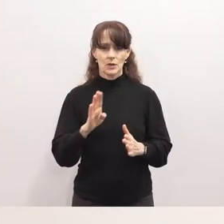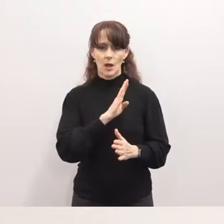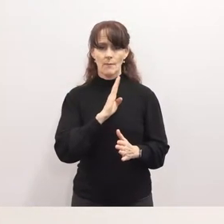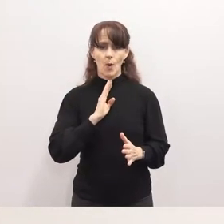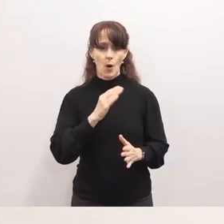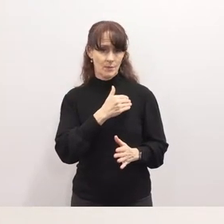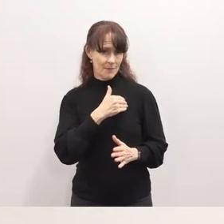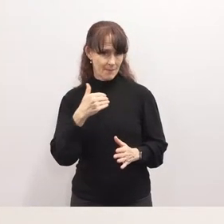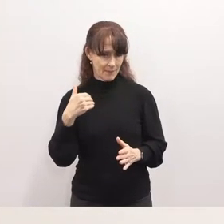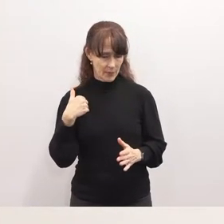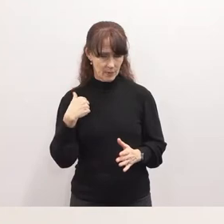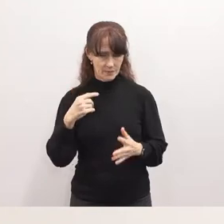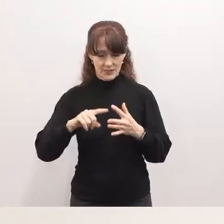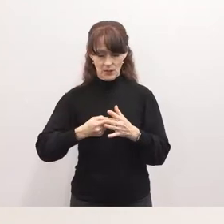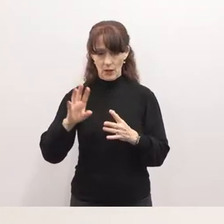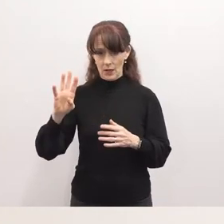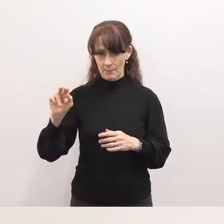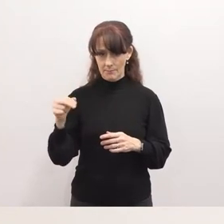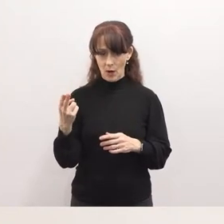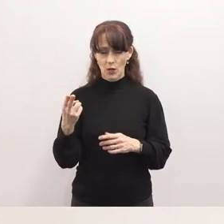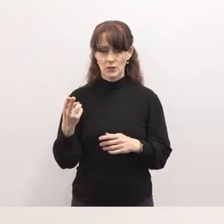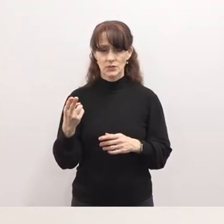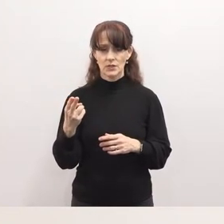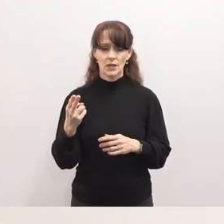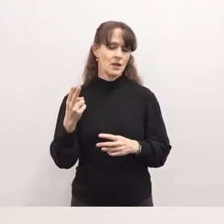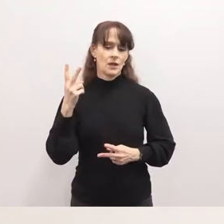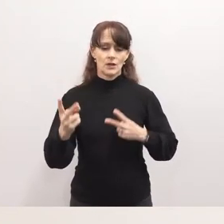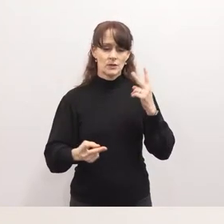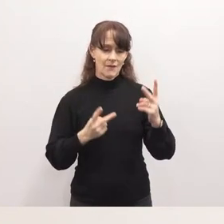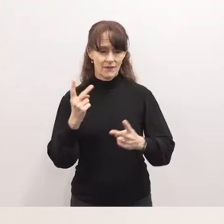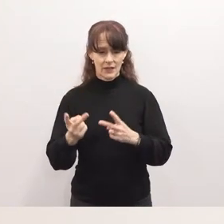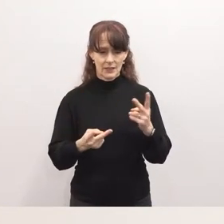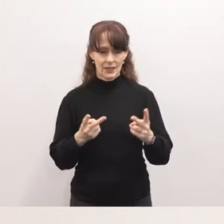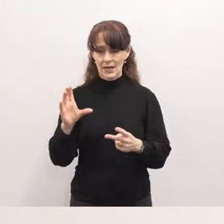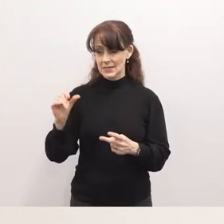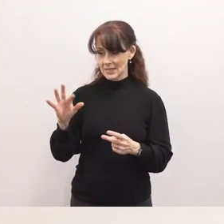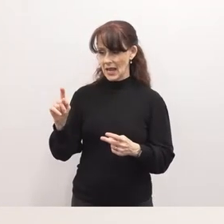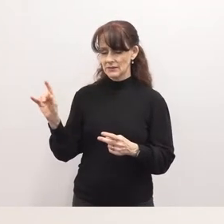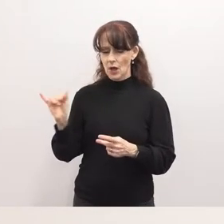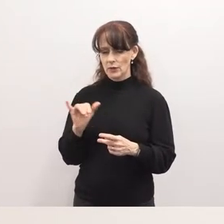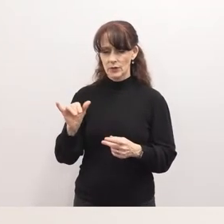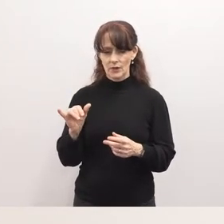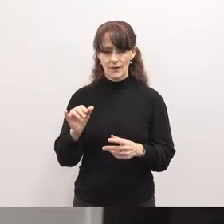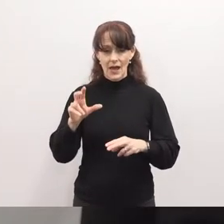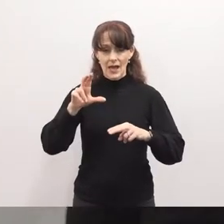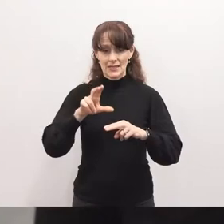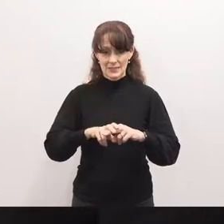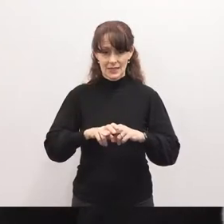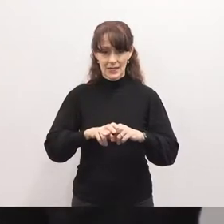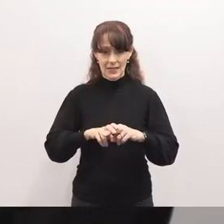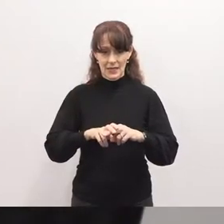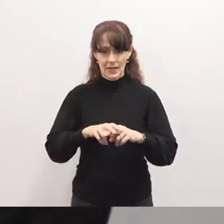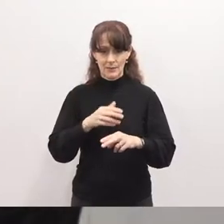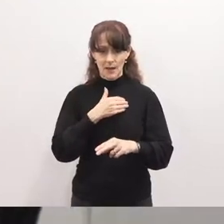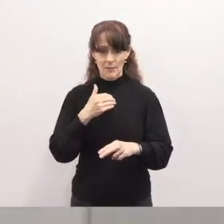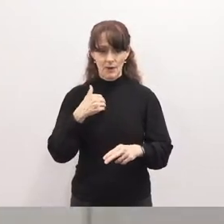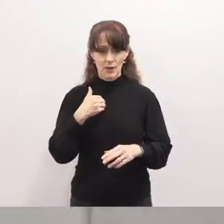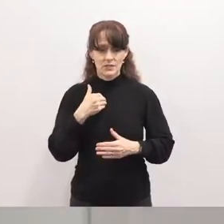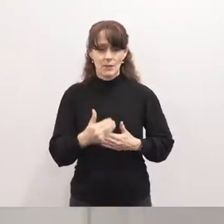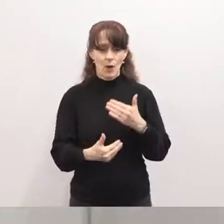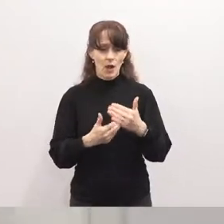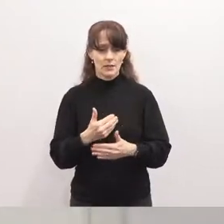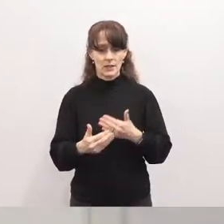so starting in March, in addition to a visiting board member like Celeste, we will also have a seated board member. This is a process